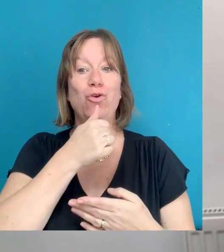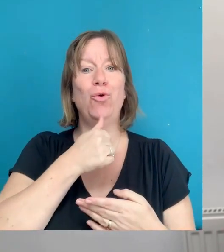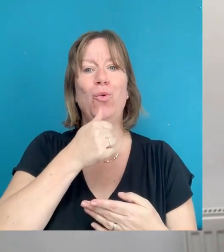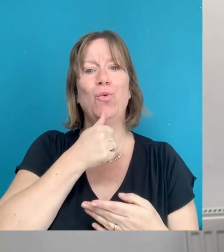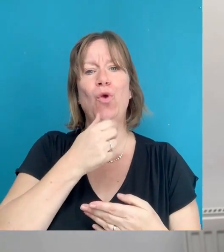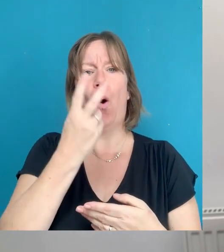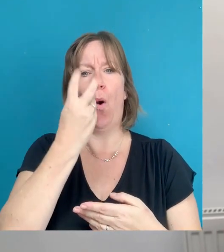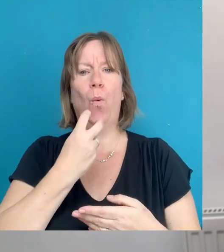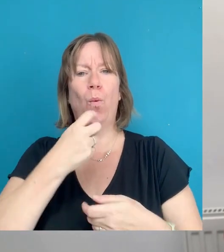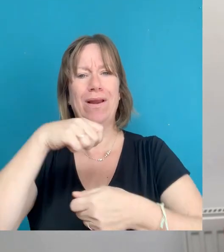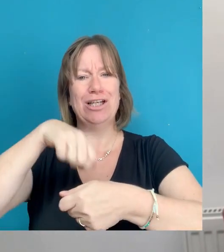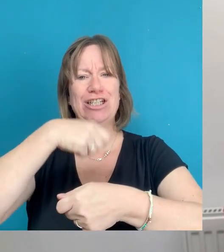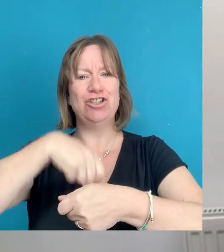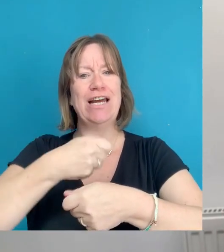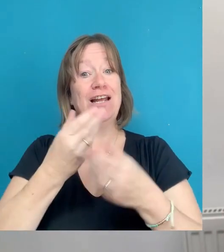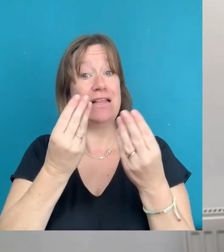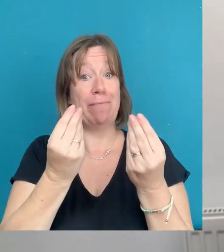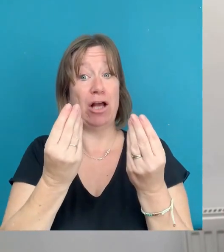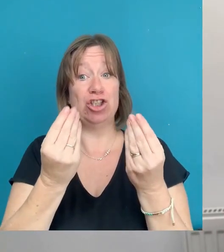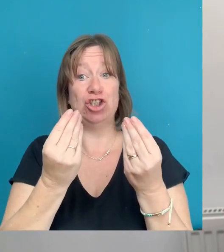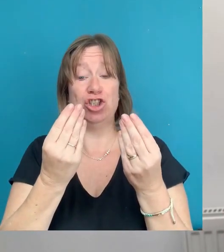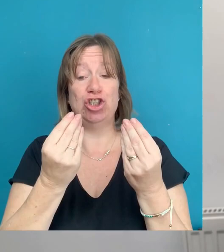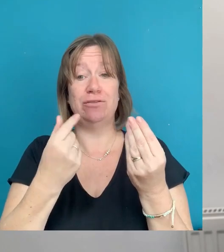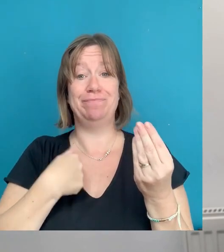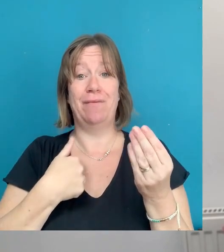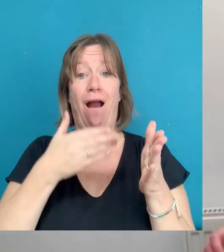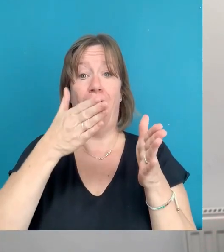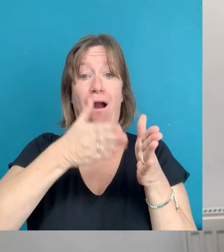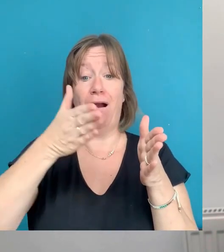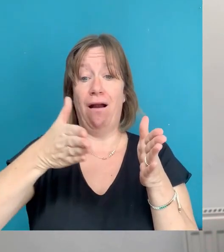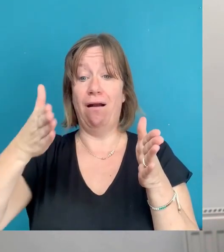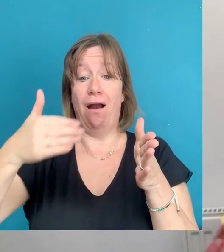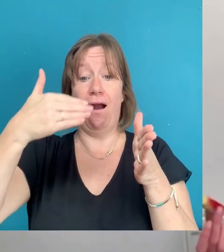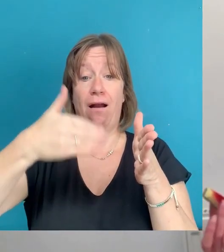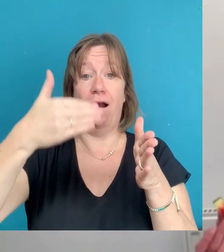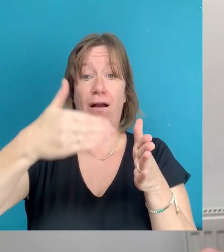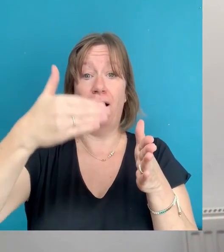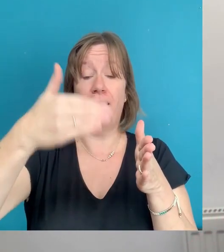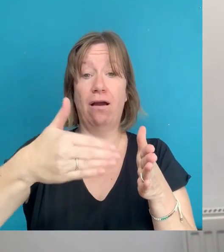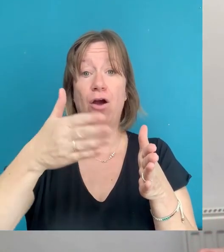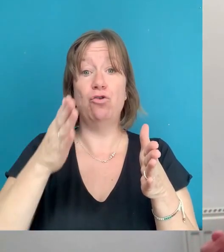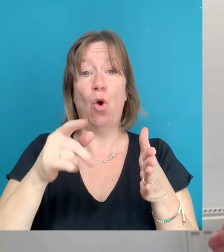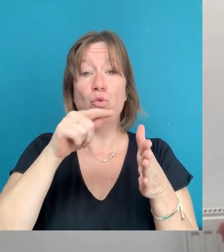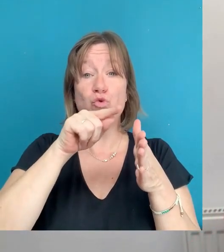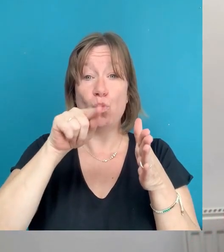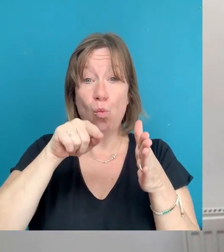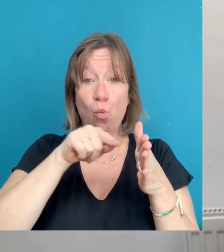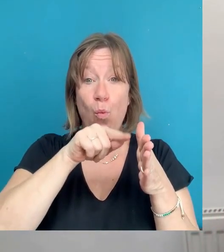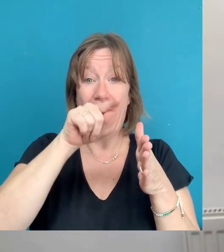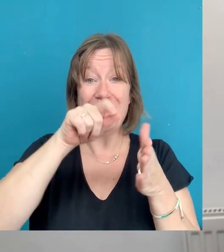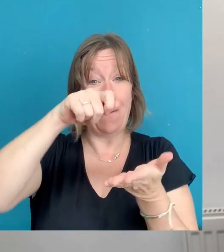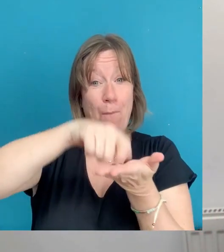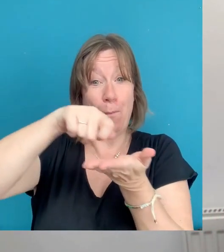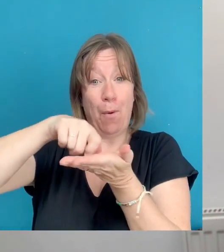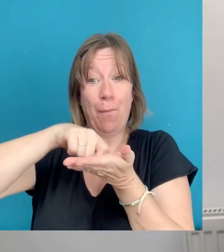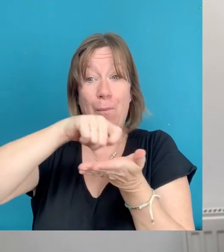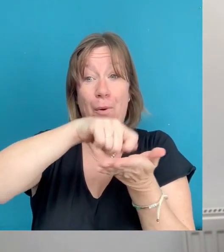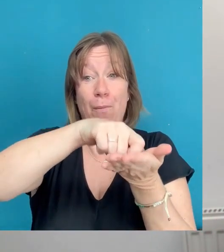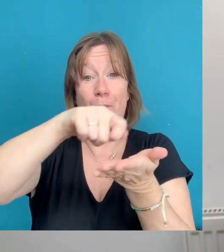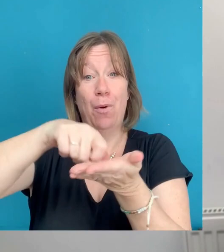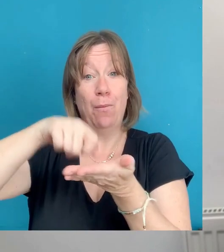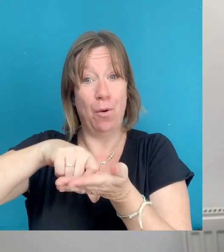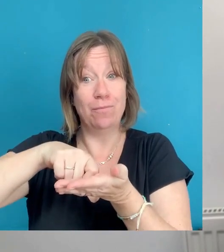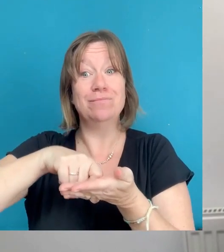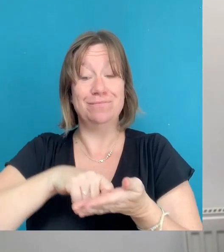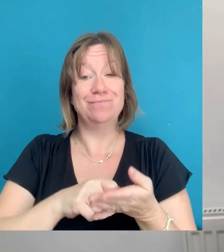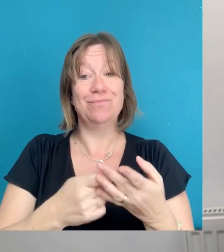or you can use just old kitchen sponges. I just cut these ones into tiny little squares because they're great